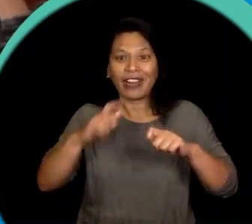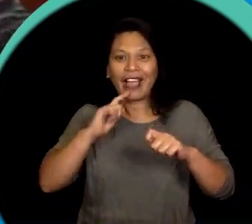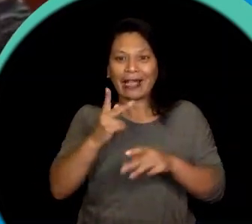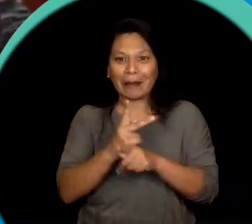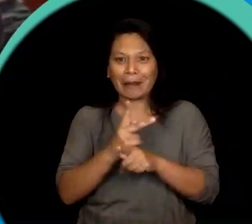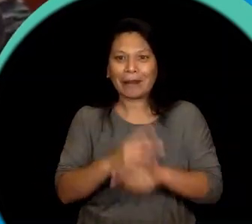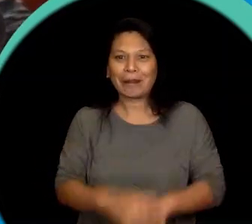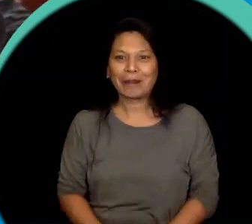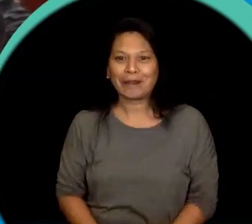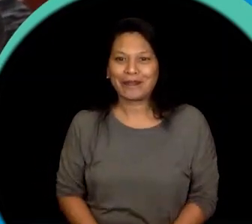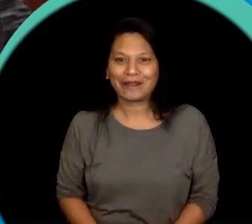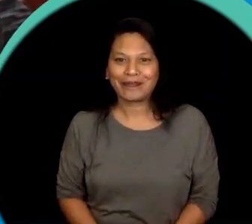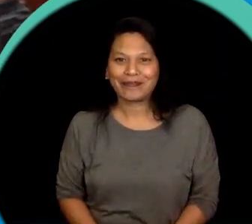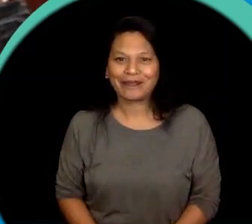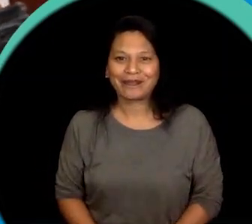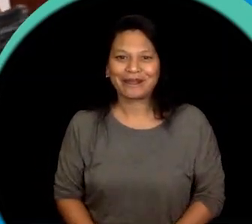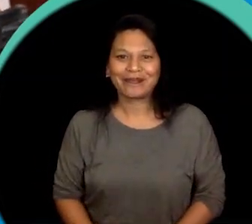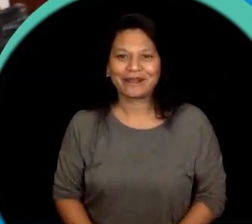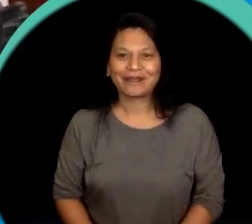So